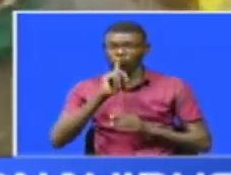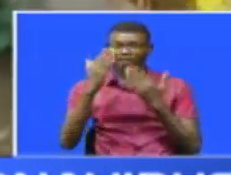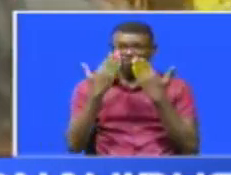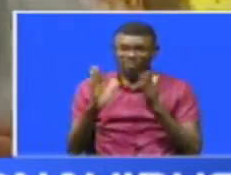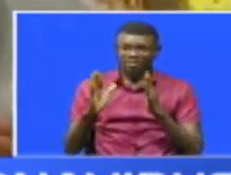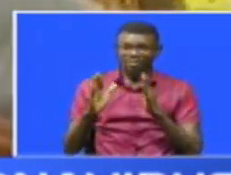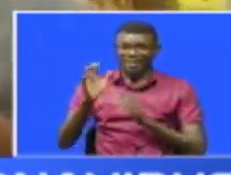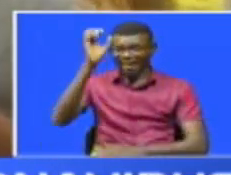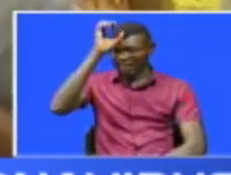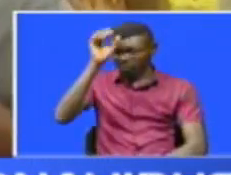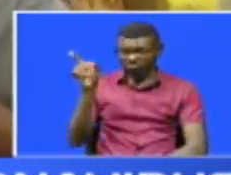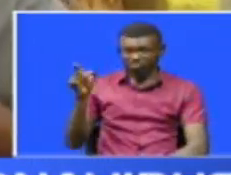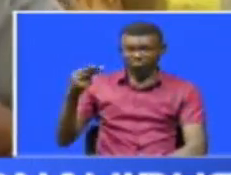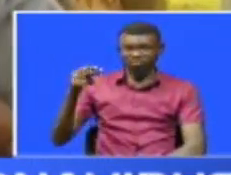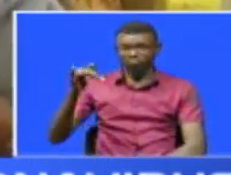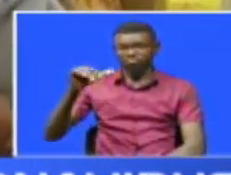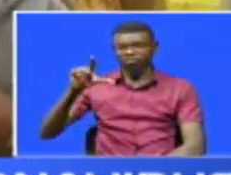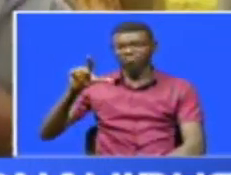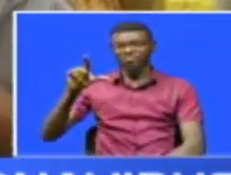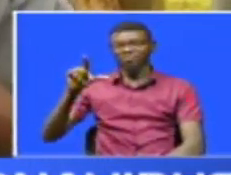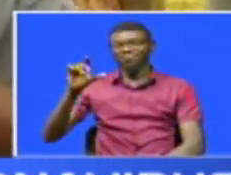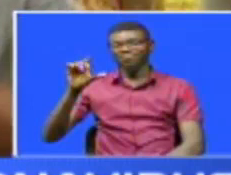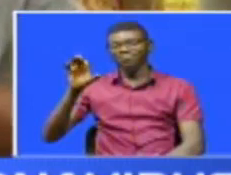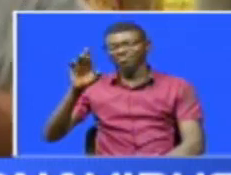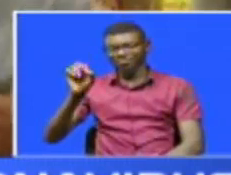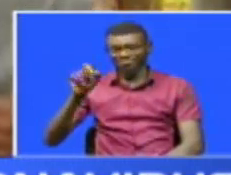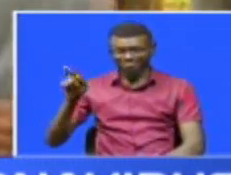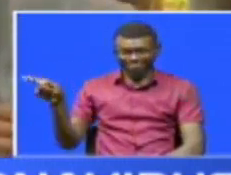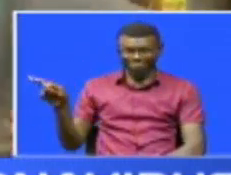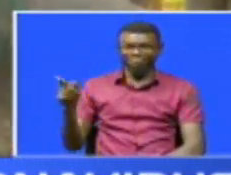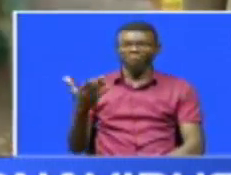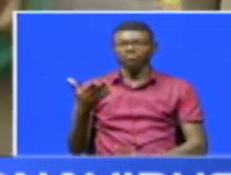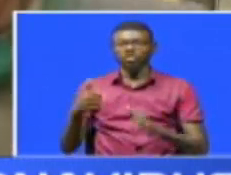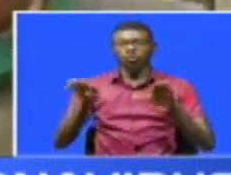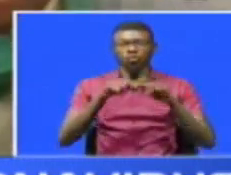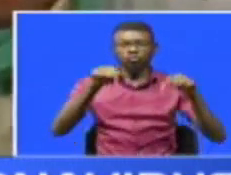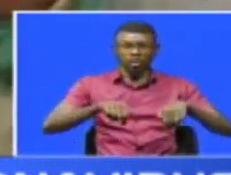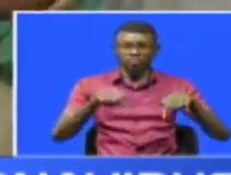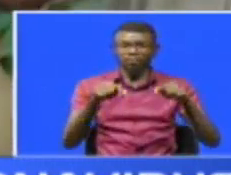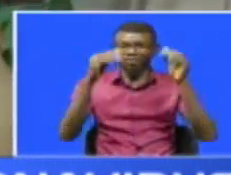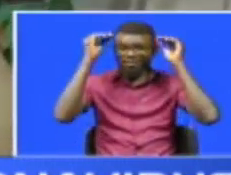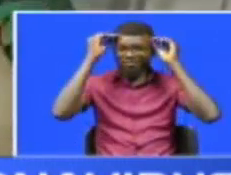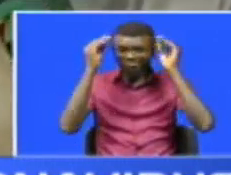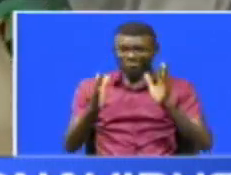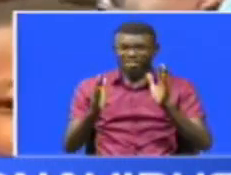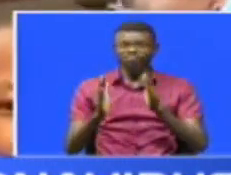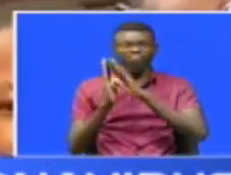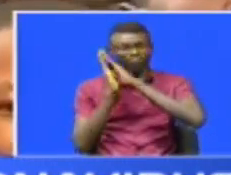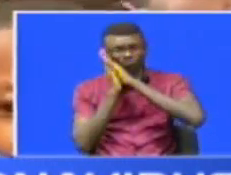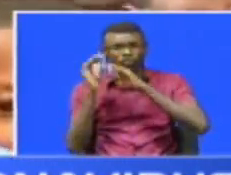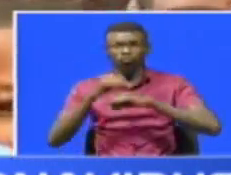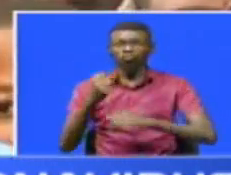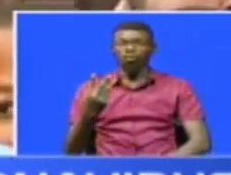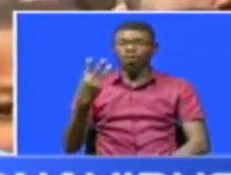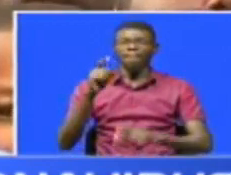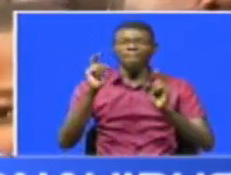School Primary was the first boarding school to close today, even as learners in boarding schools are expected home by Wednesday. We have